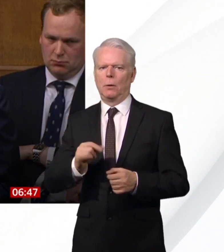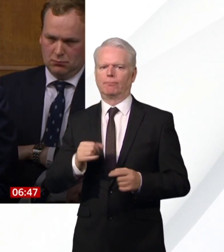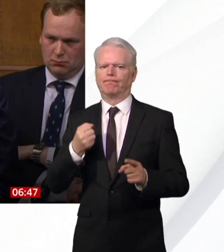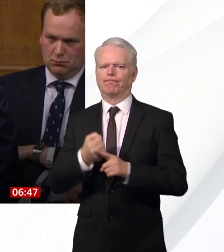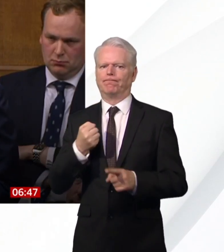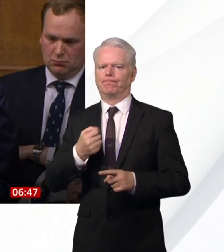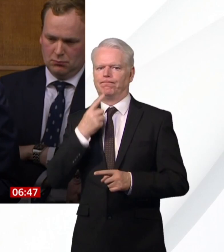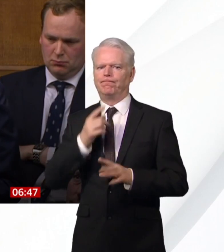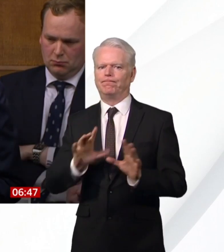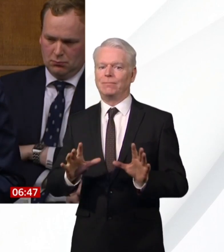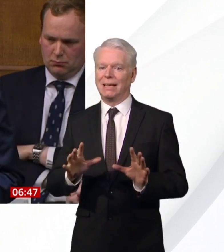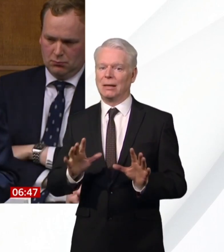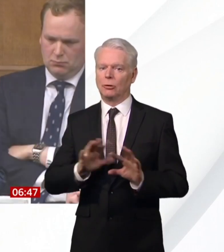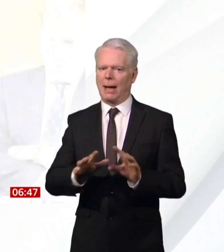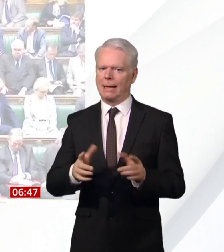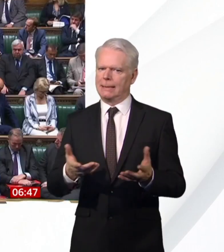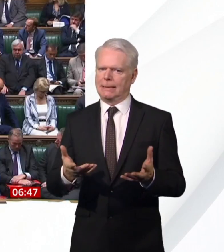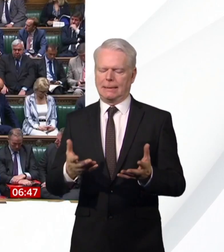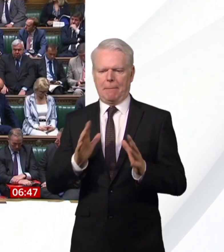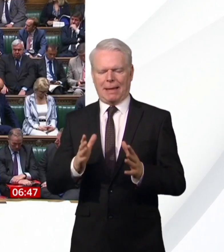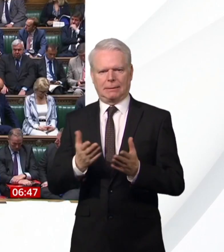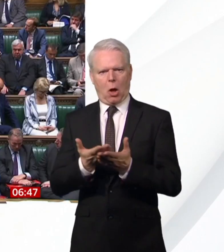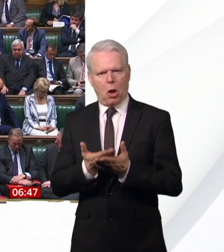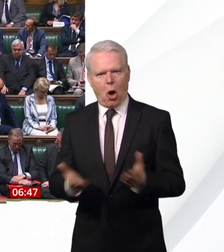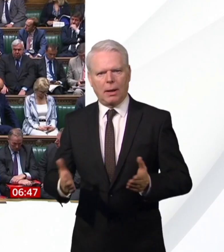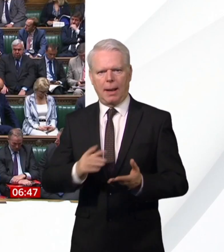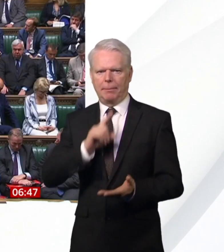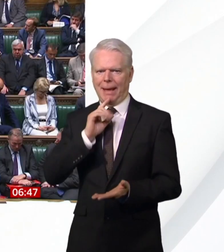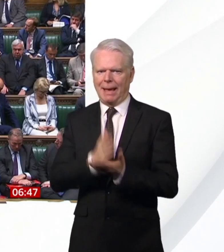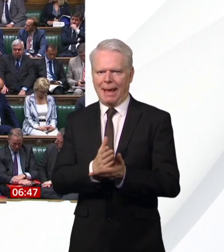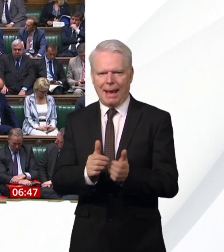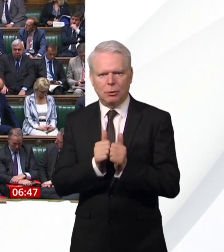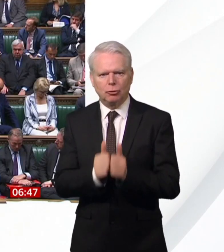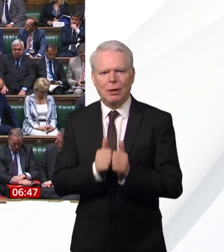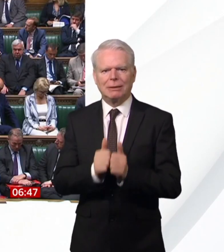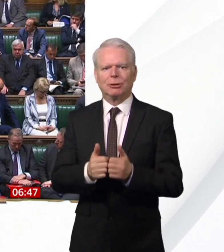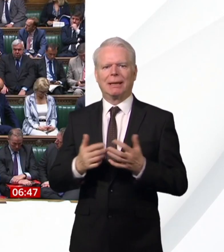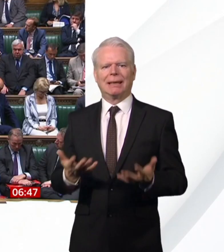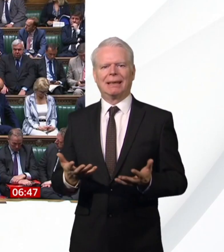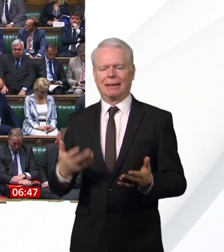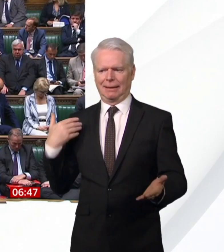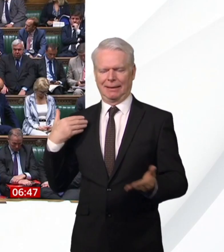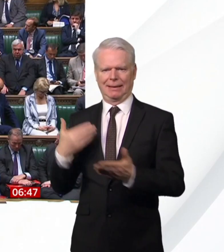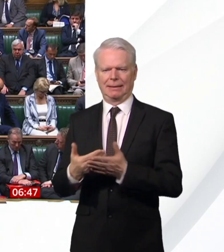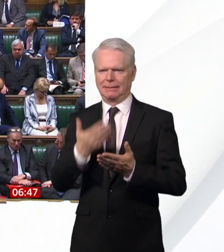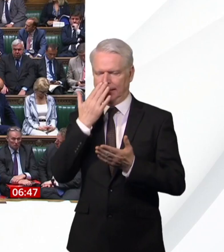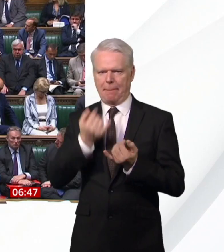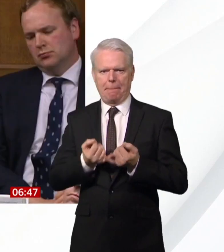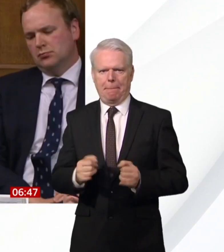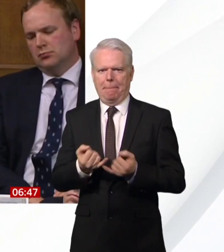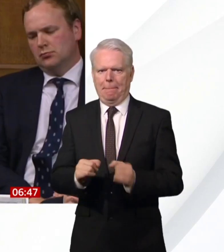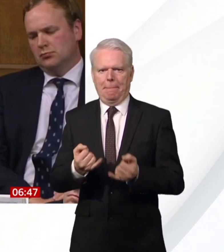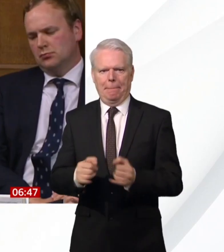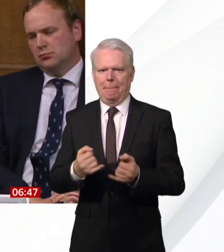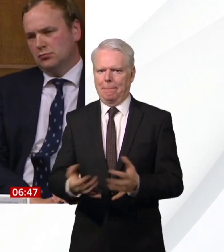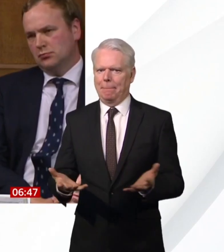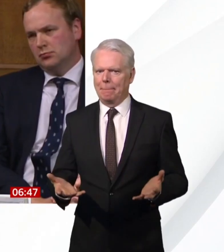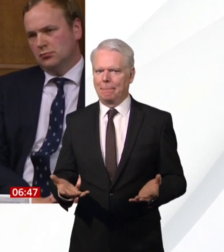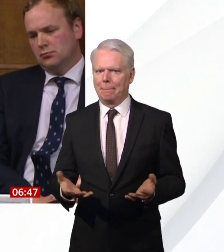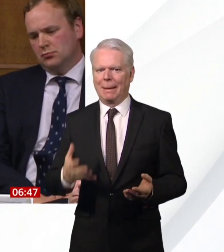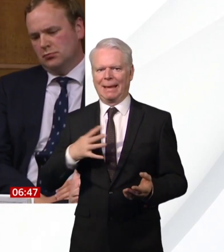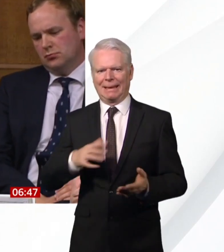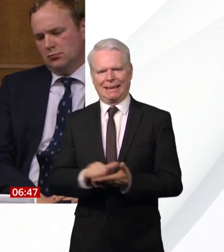become impossible in recent months. And at some point, we have to conclude that